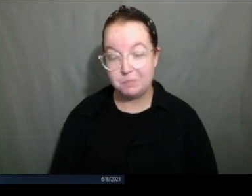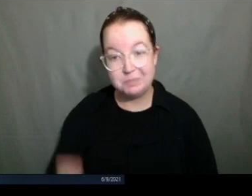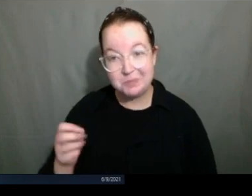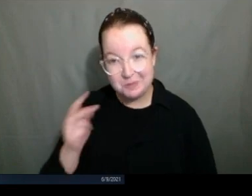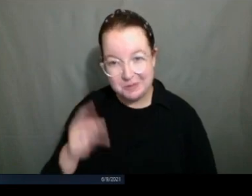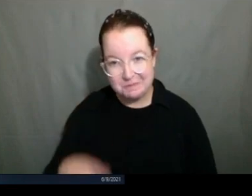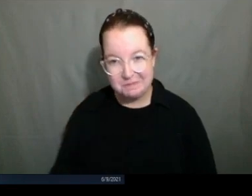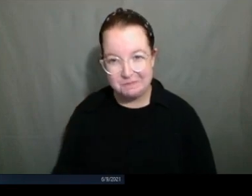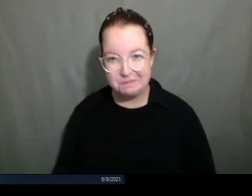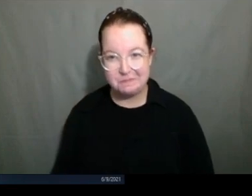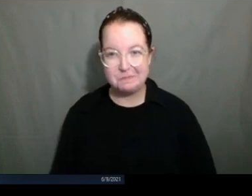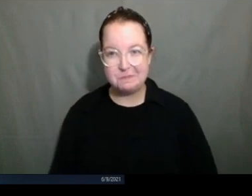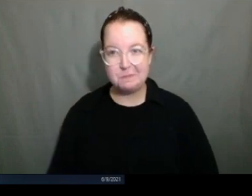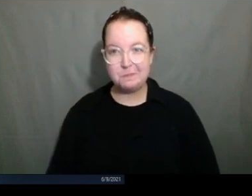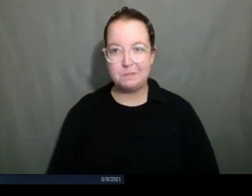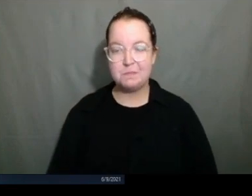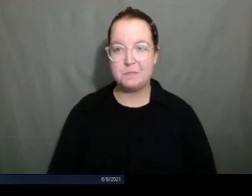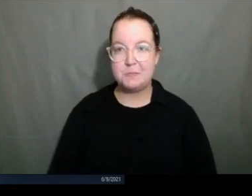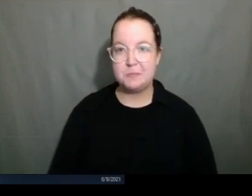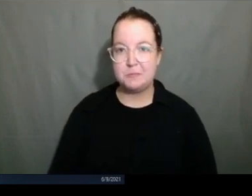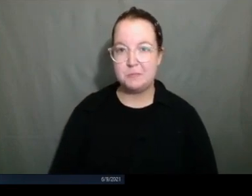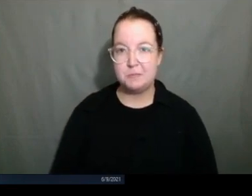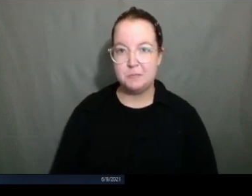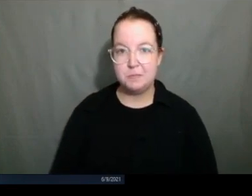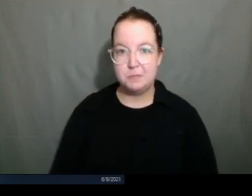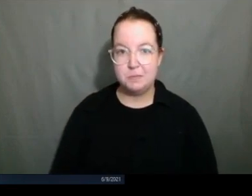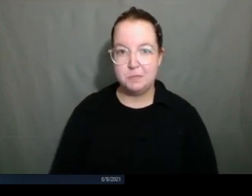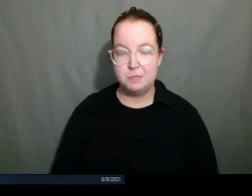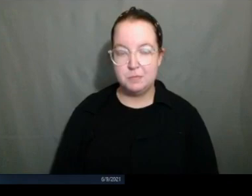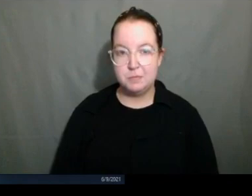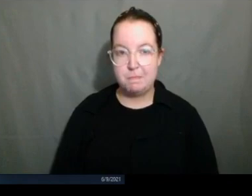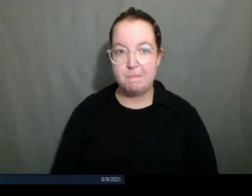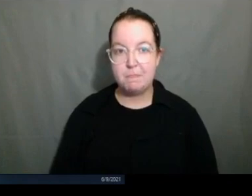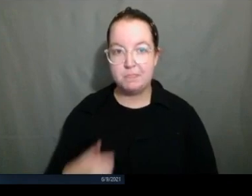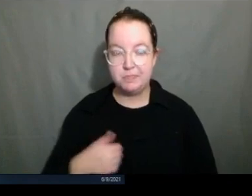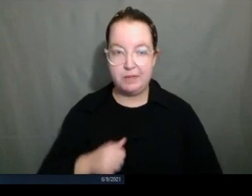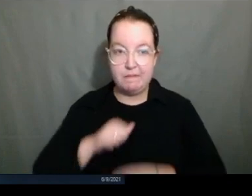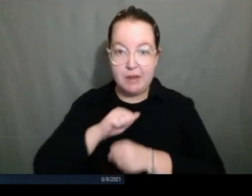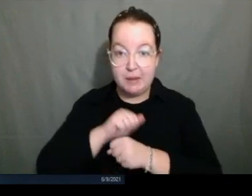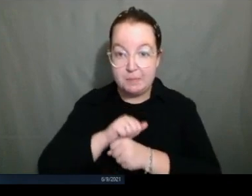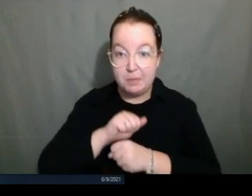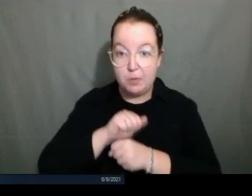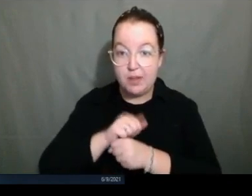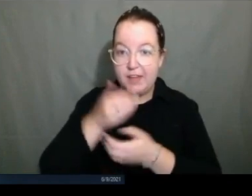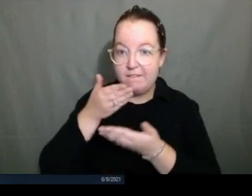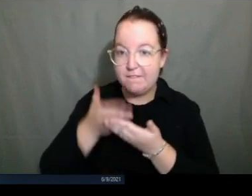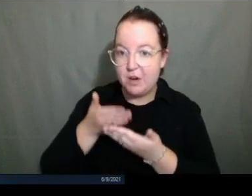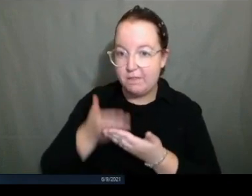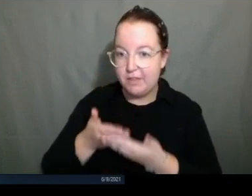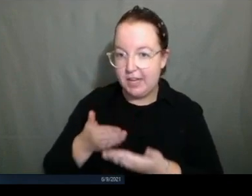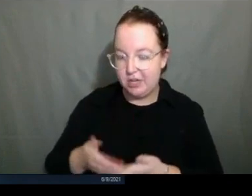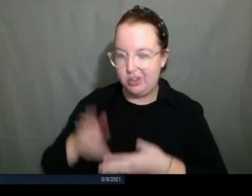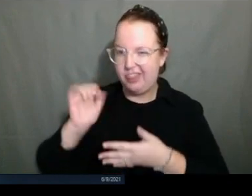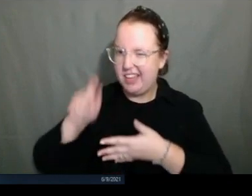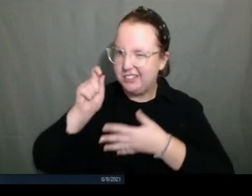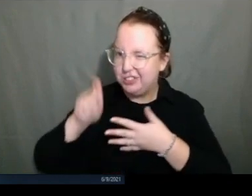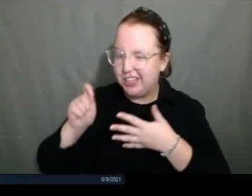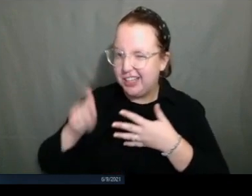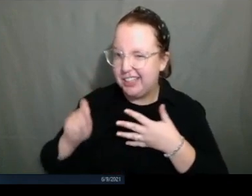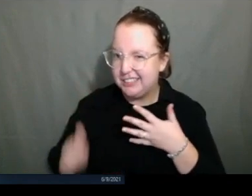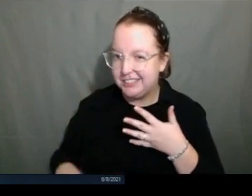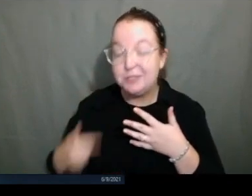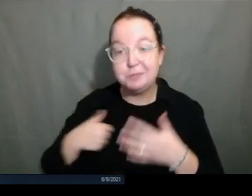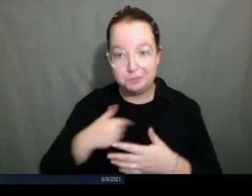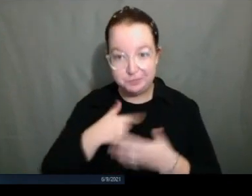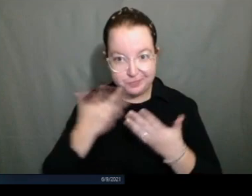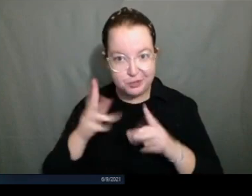So we will move on to the next item, which is the employee verification checklist. So this checklist has been assigned to all